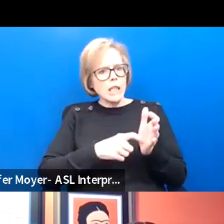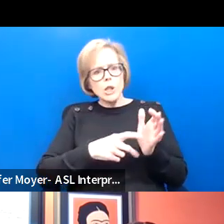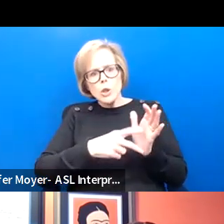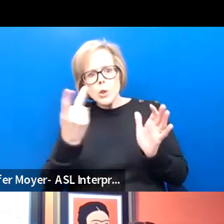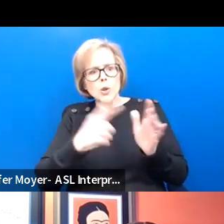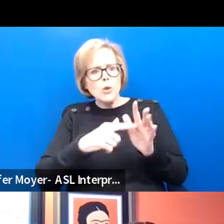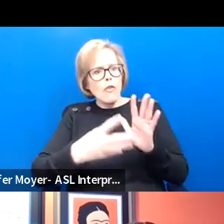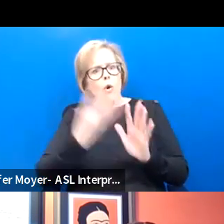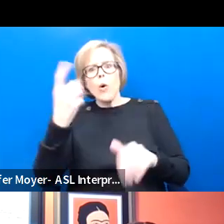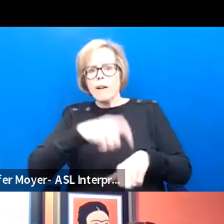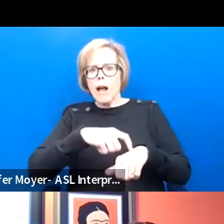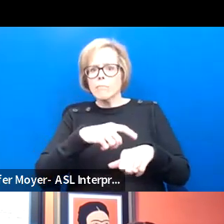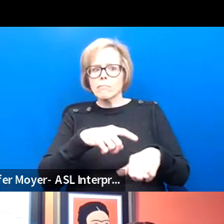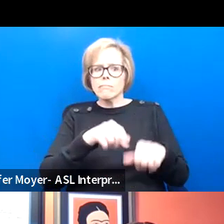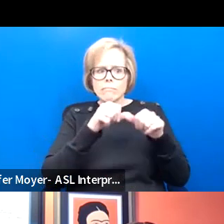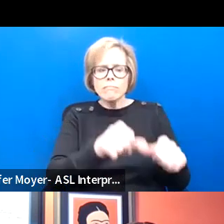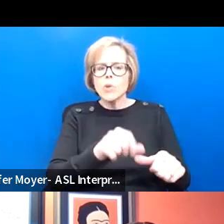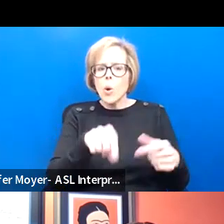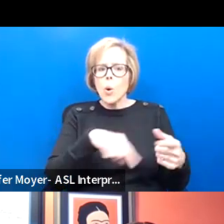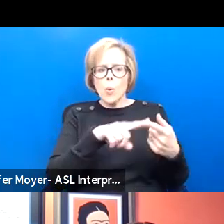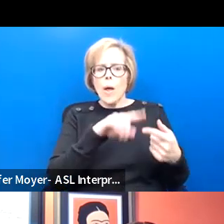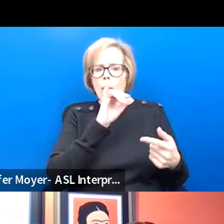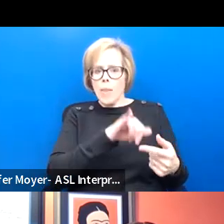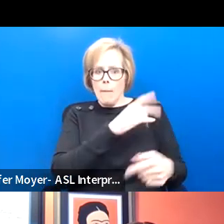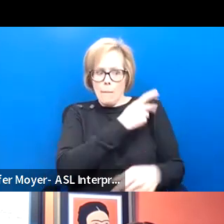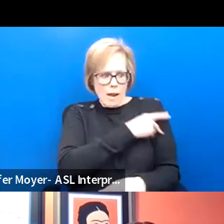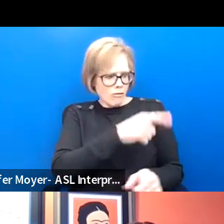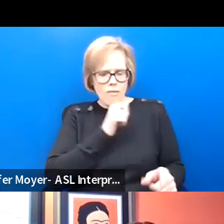as long when the patients don't have language concordant care.